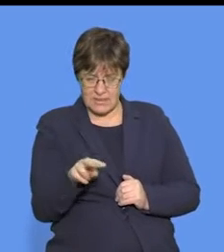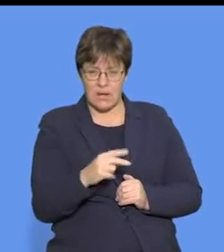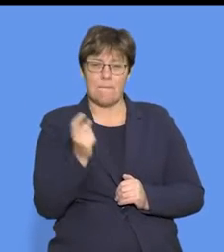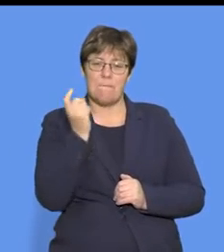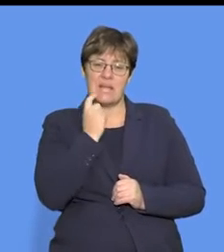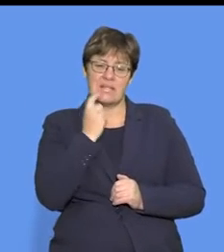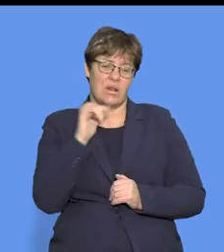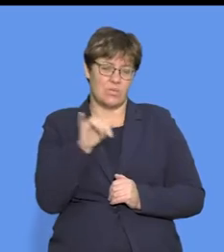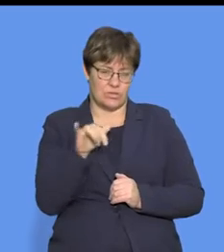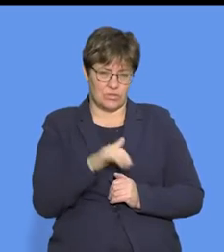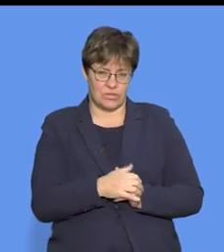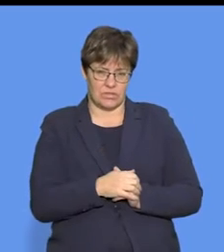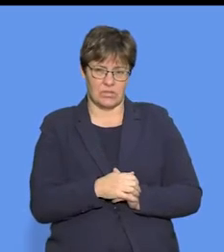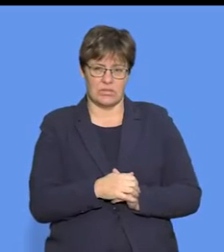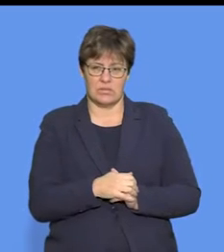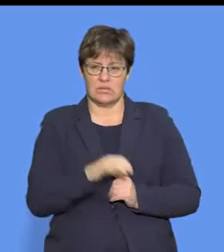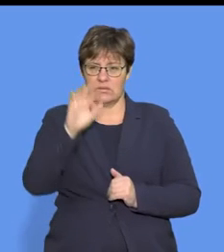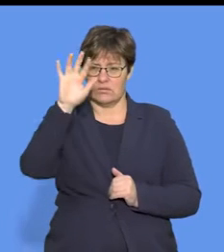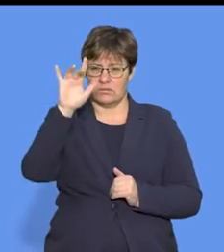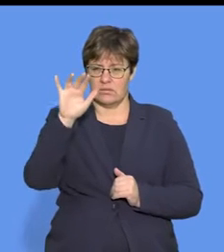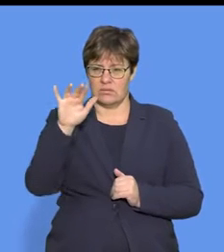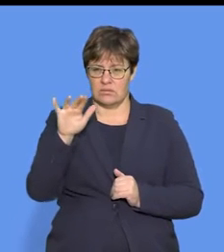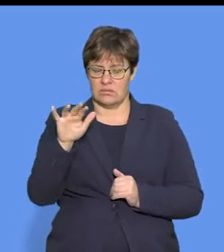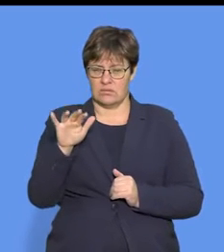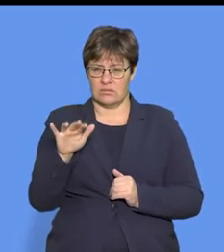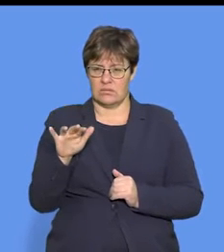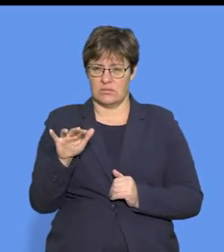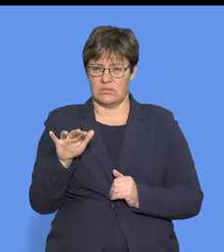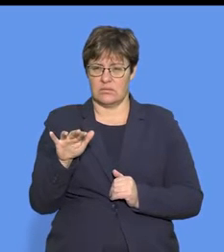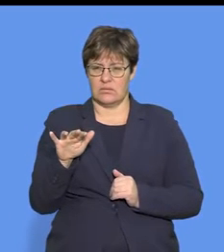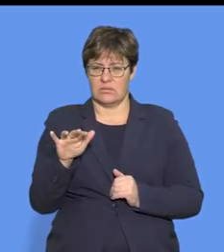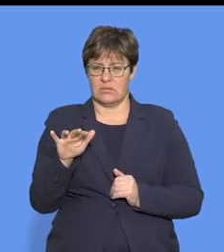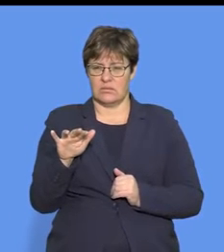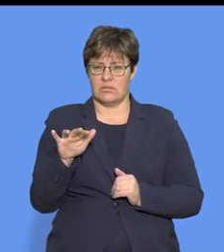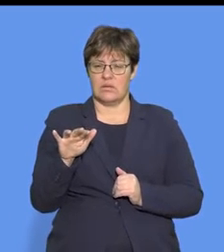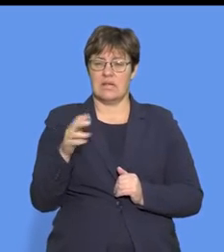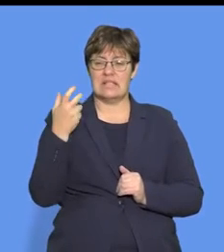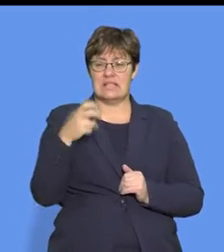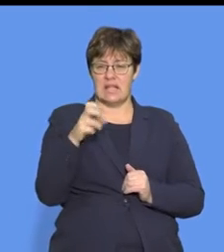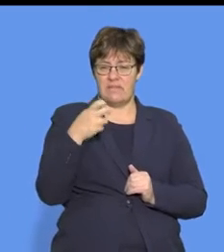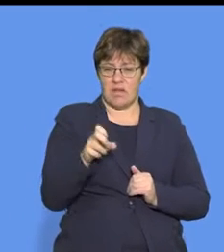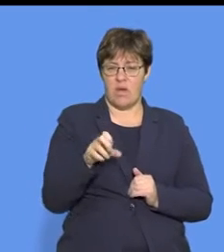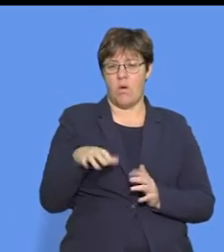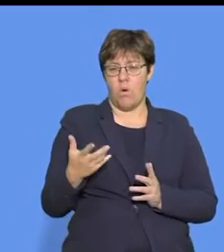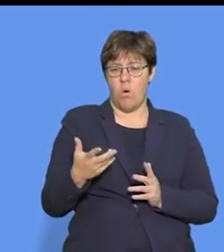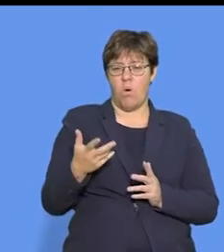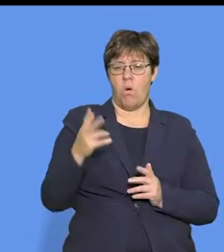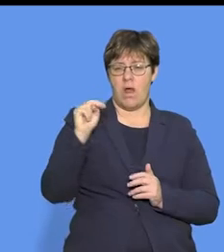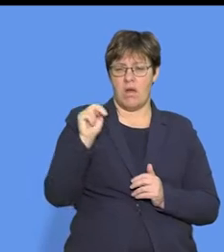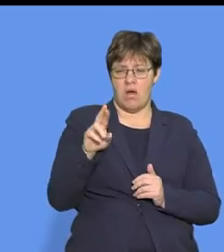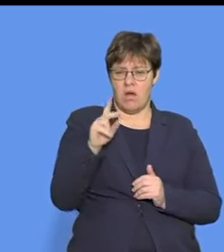right-hand side here at the metal. And I'm running my finger down the right-hand side, and it can either be